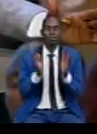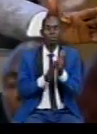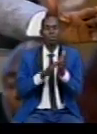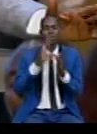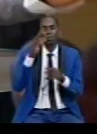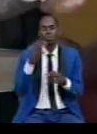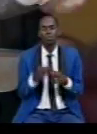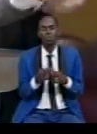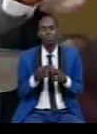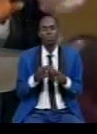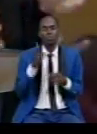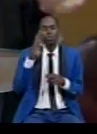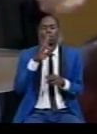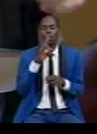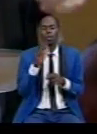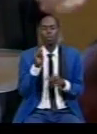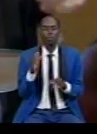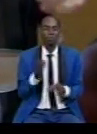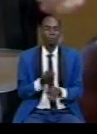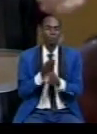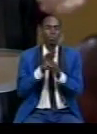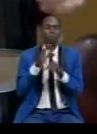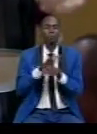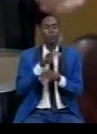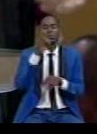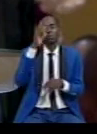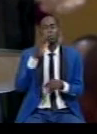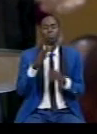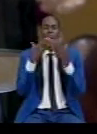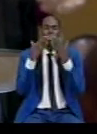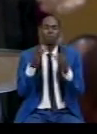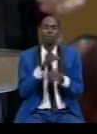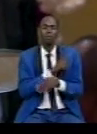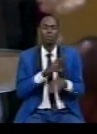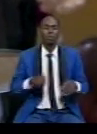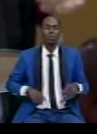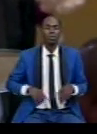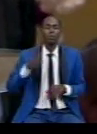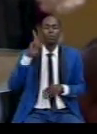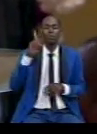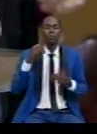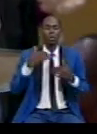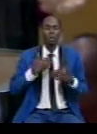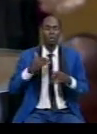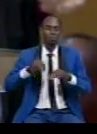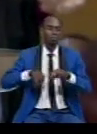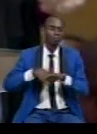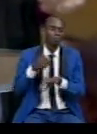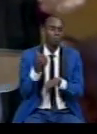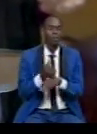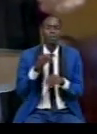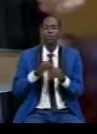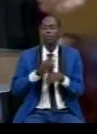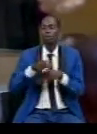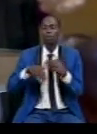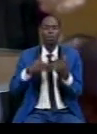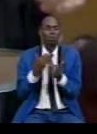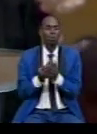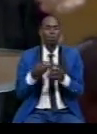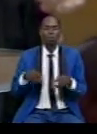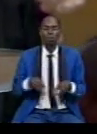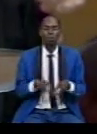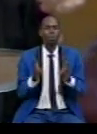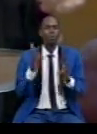name. You are a faithful God. Thank you, Lord. You have confirmed in all ramifications, you